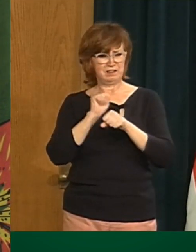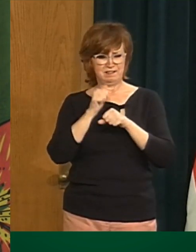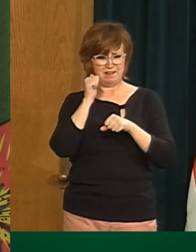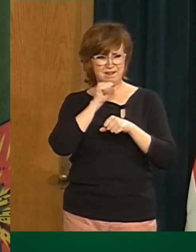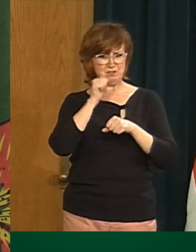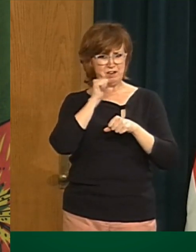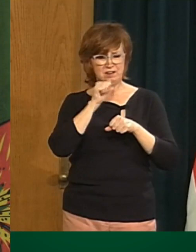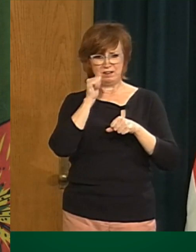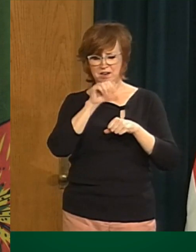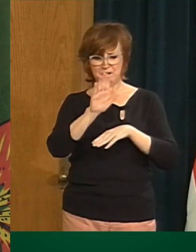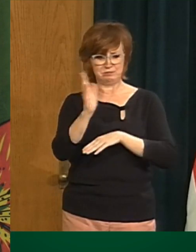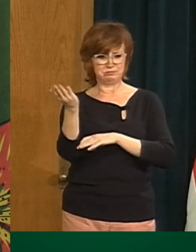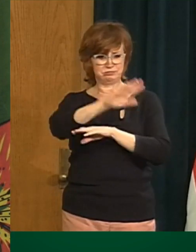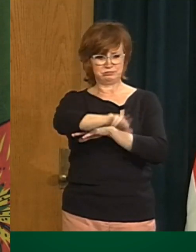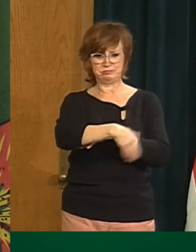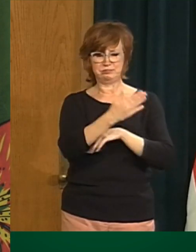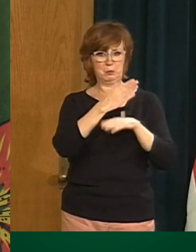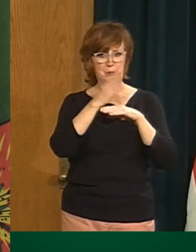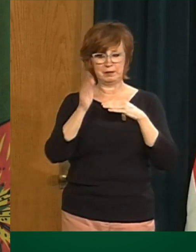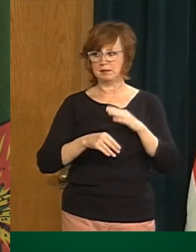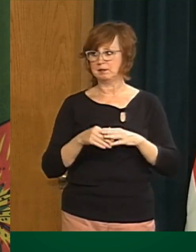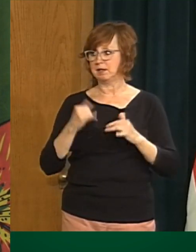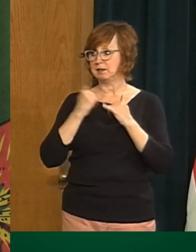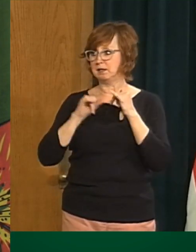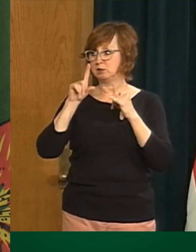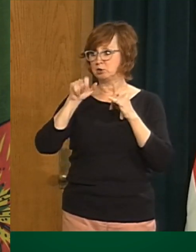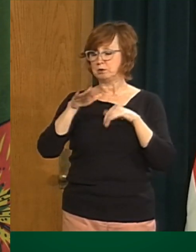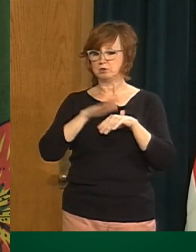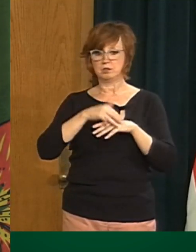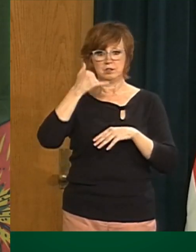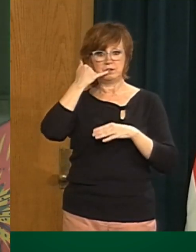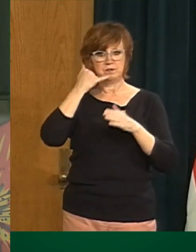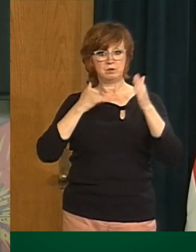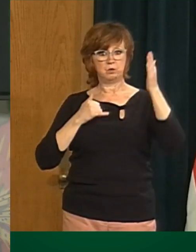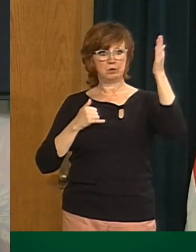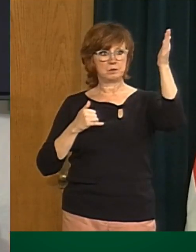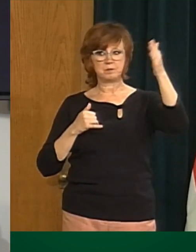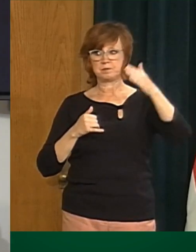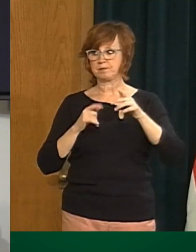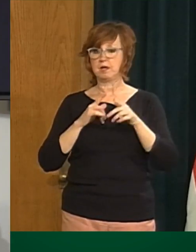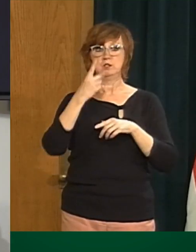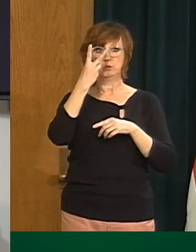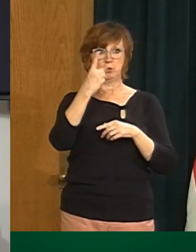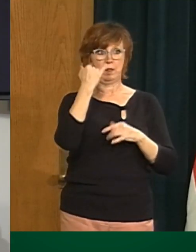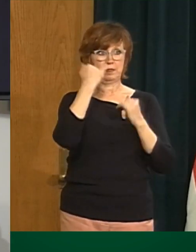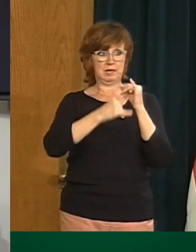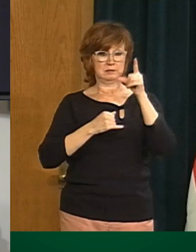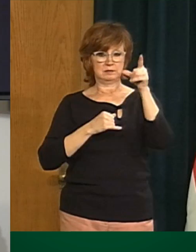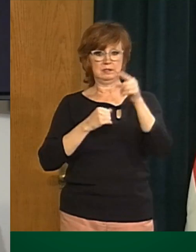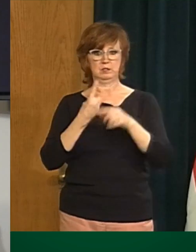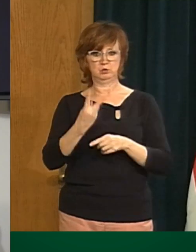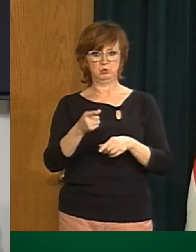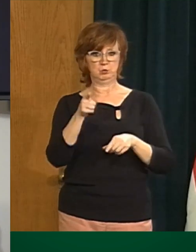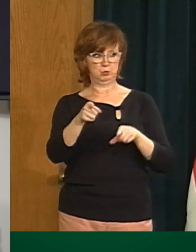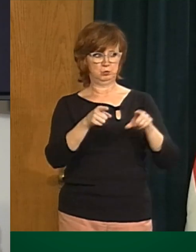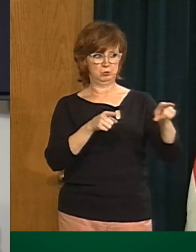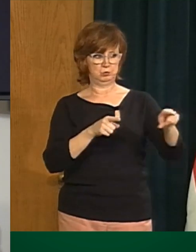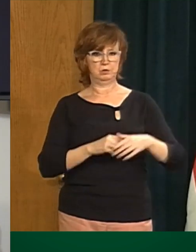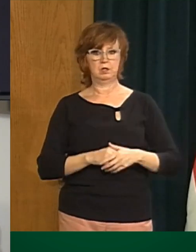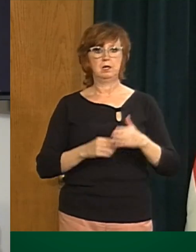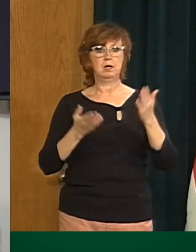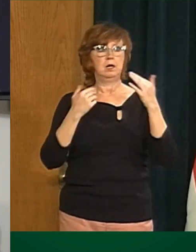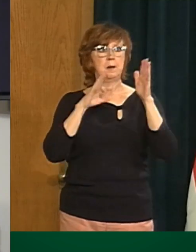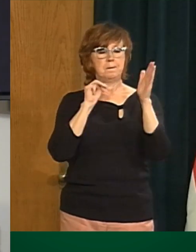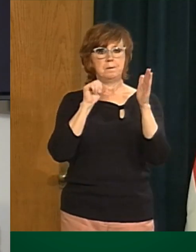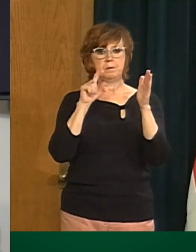Saskatchewan Health Authority. We'll take our last question from the phone line, then we've got a couple more from the floor. Operator? We have Matt